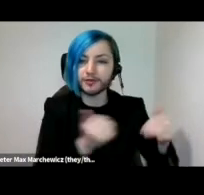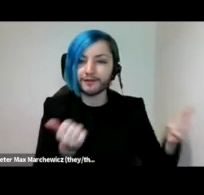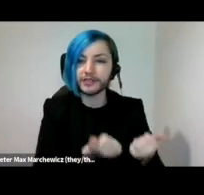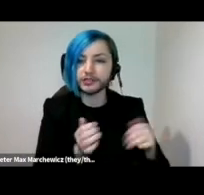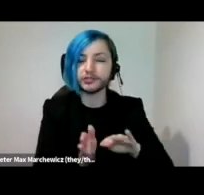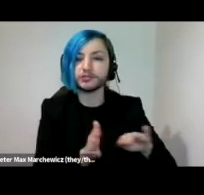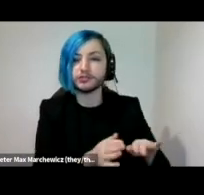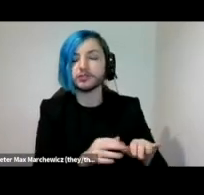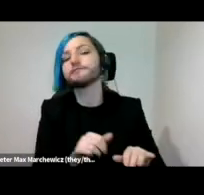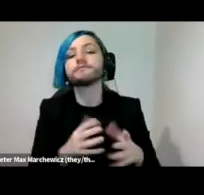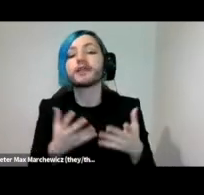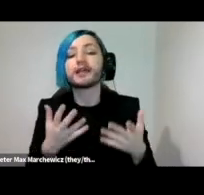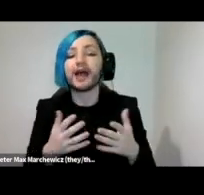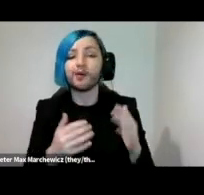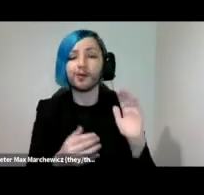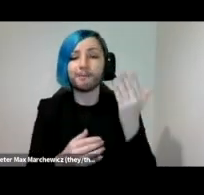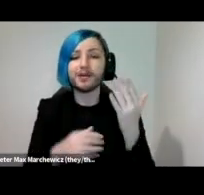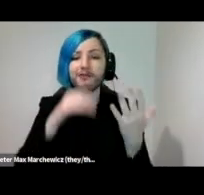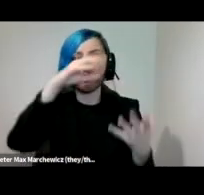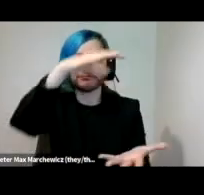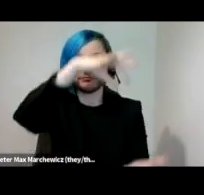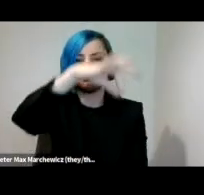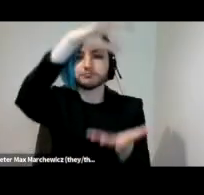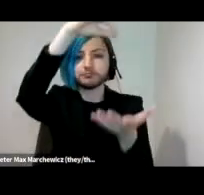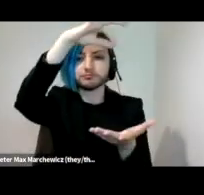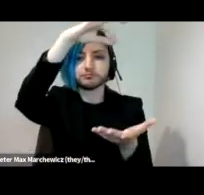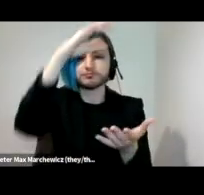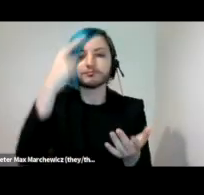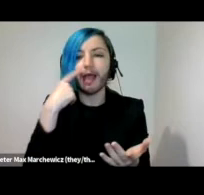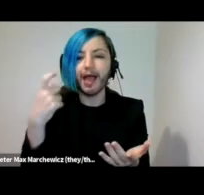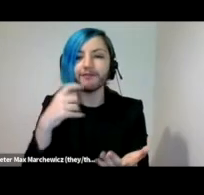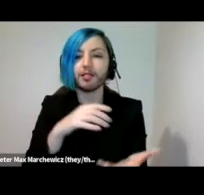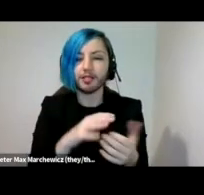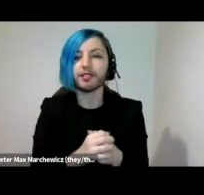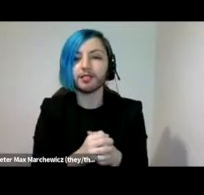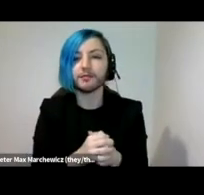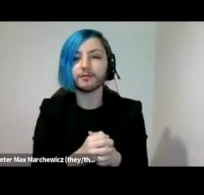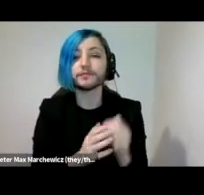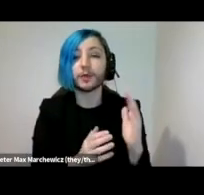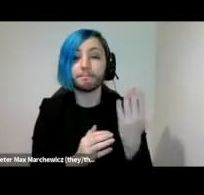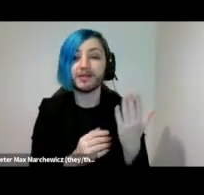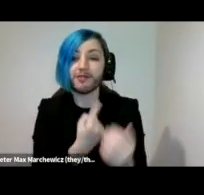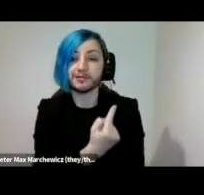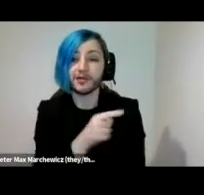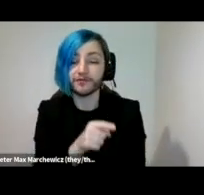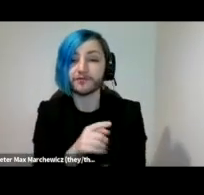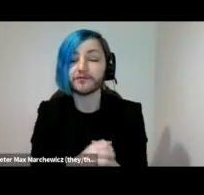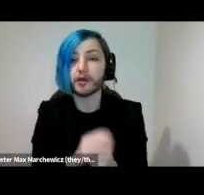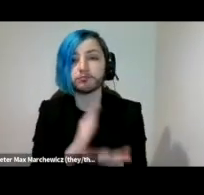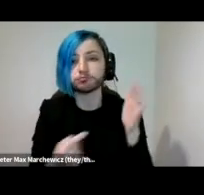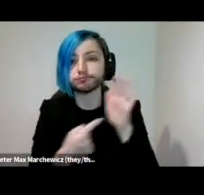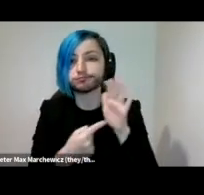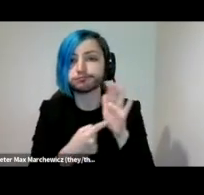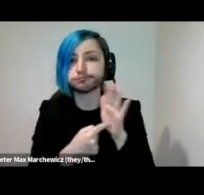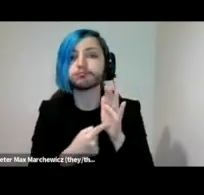we then suspend these mirrors very, very carefully. The mirrors themselves are crucial to the